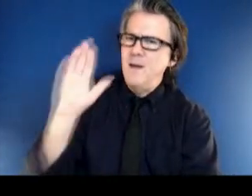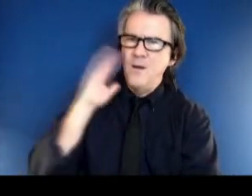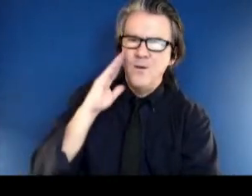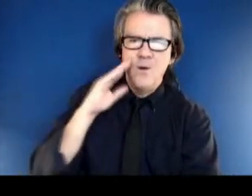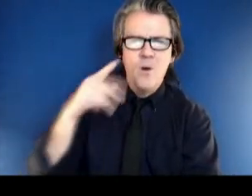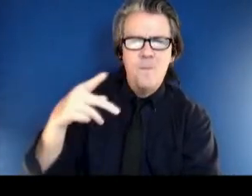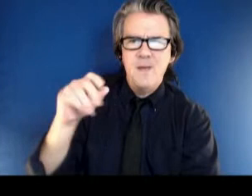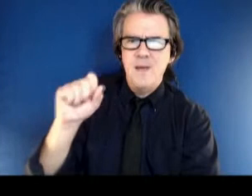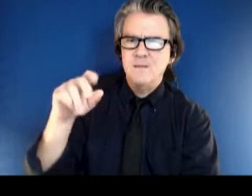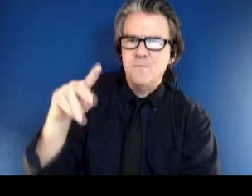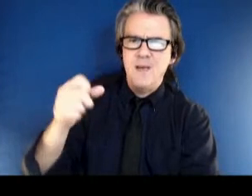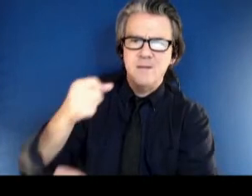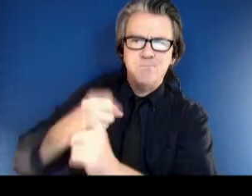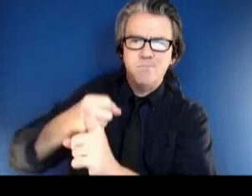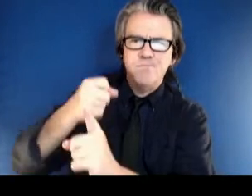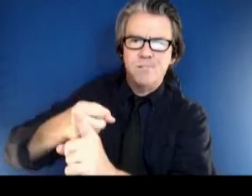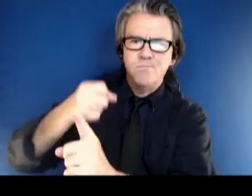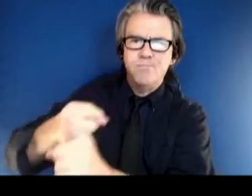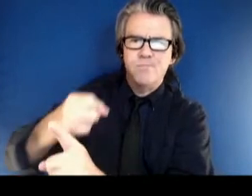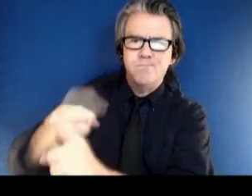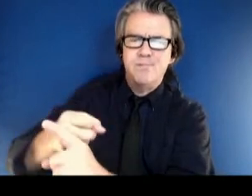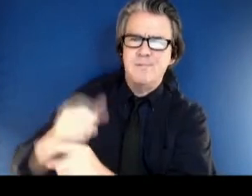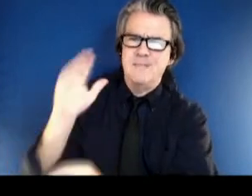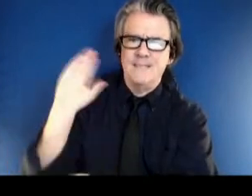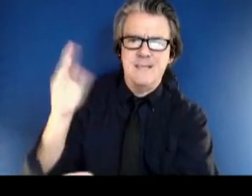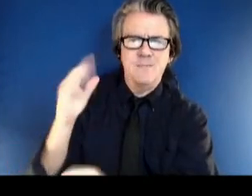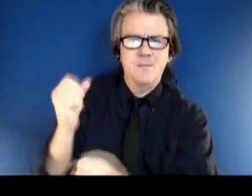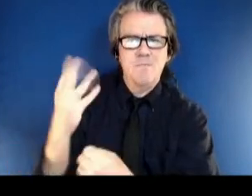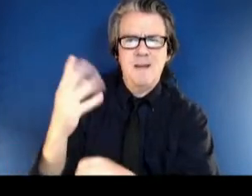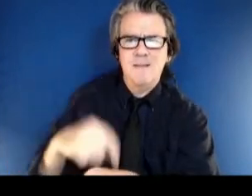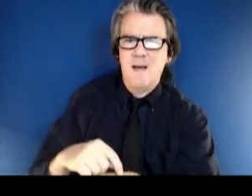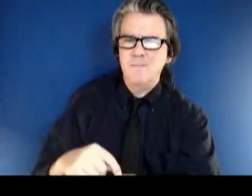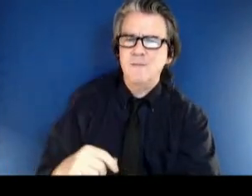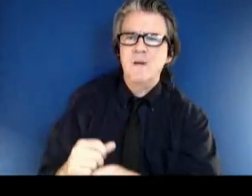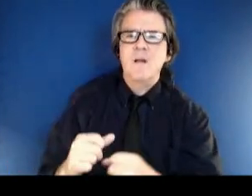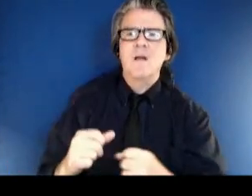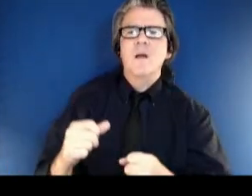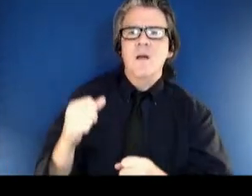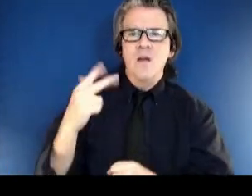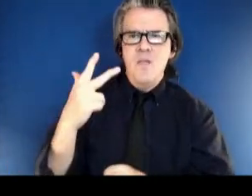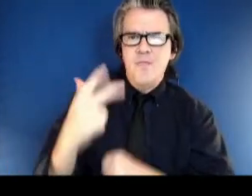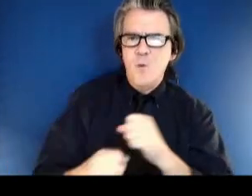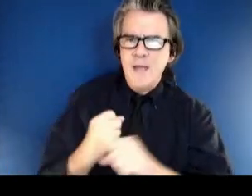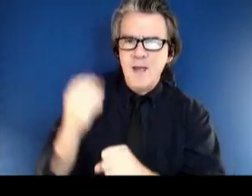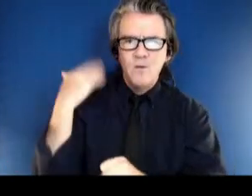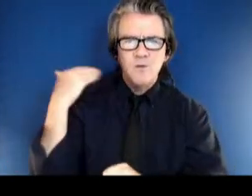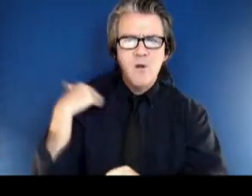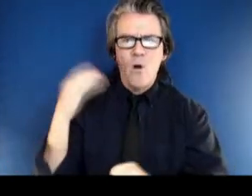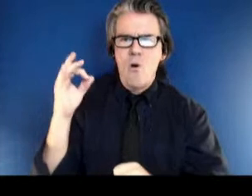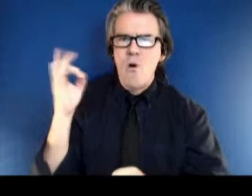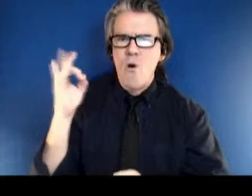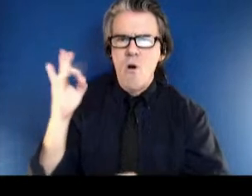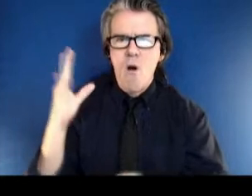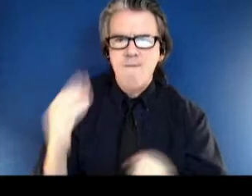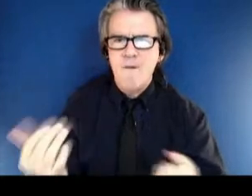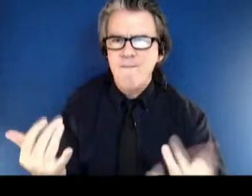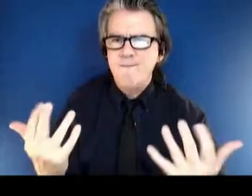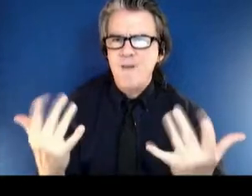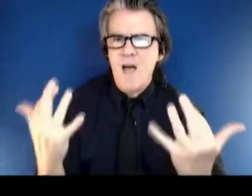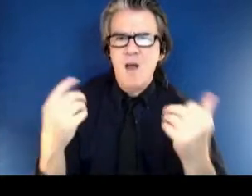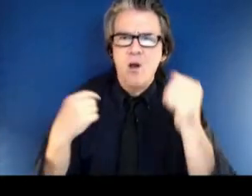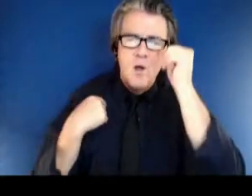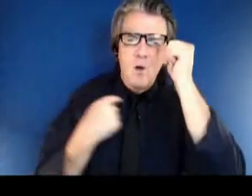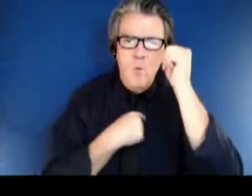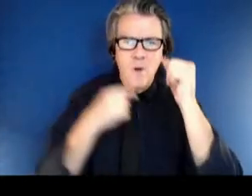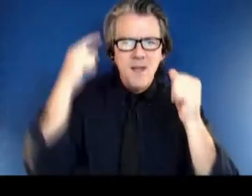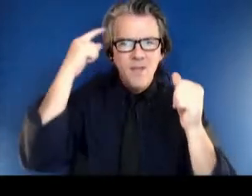by PSPS. And what a lot of up there wonder is, after the firestorms of 3 years ago, they felt that this was going to